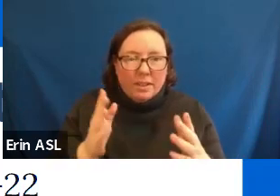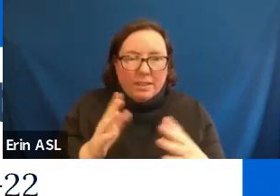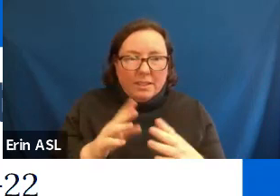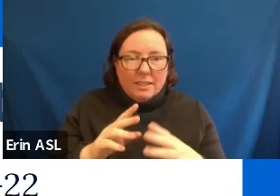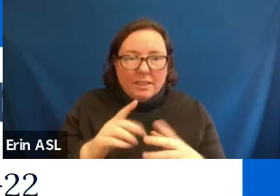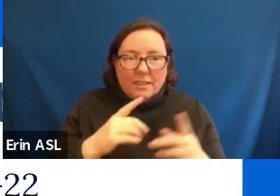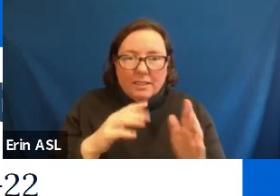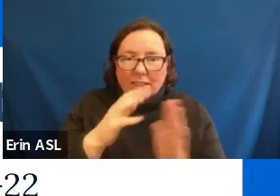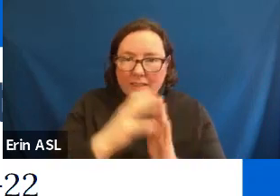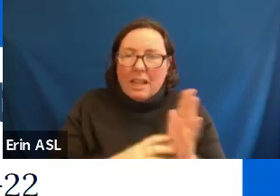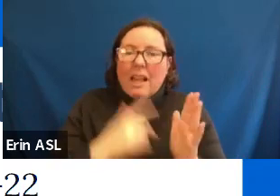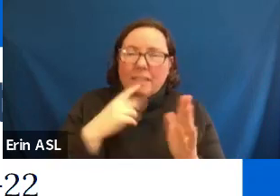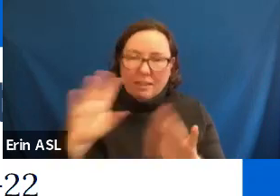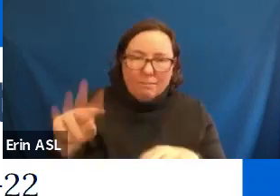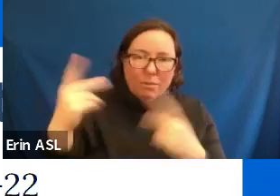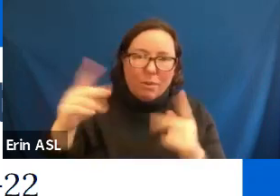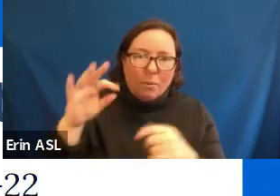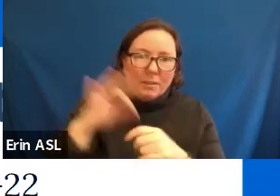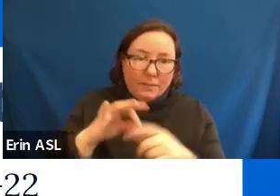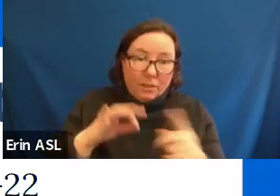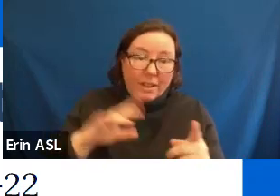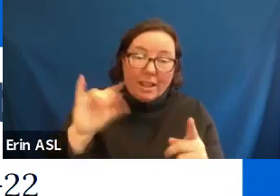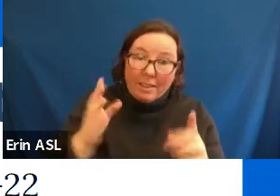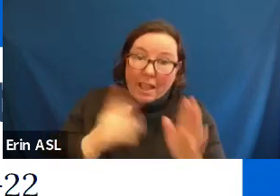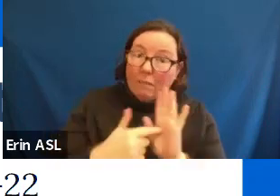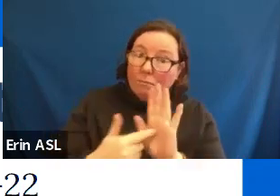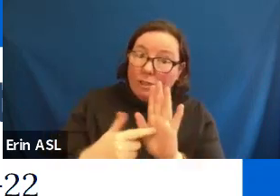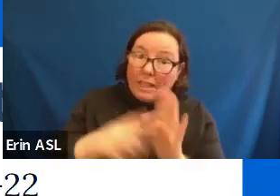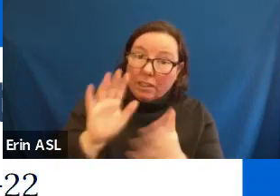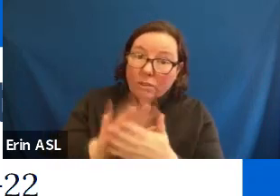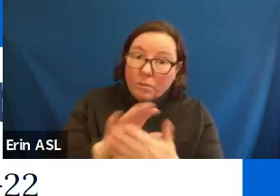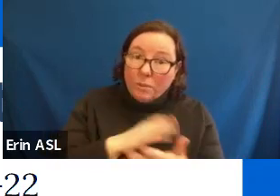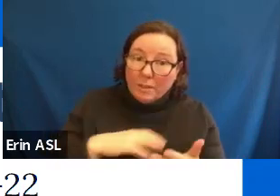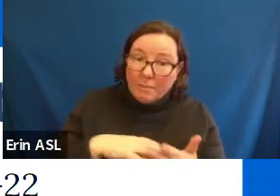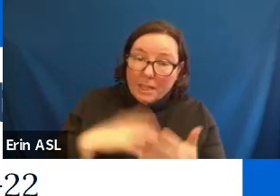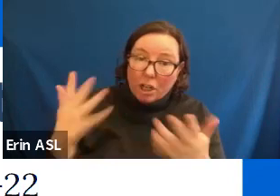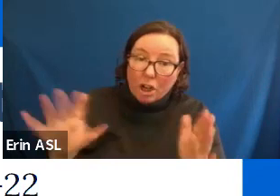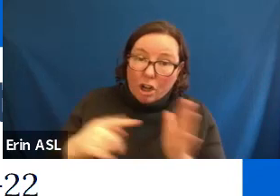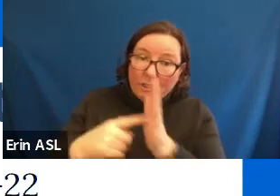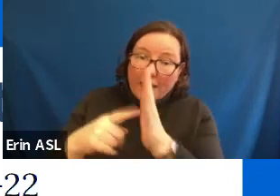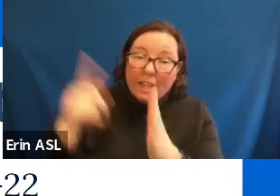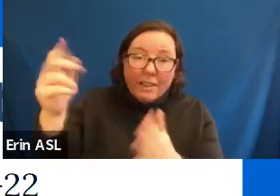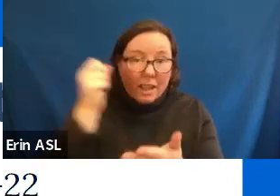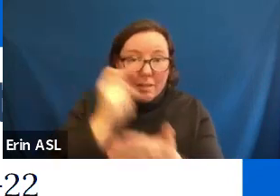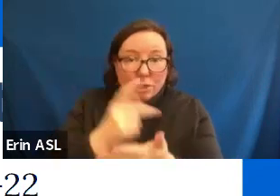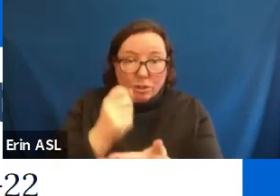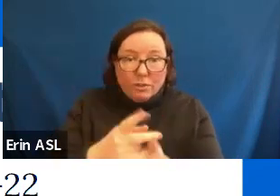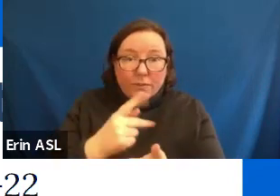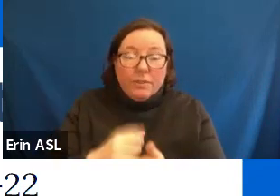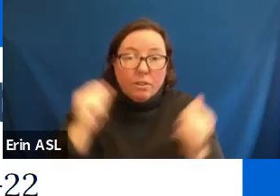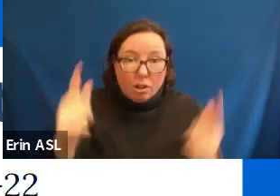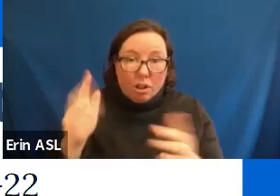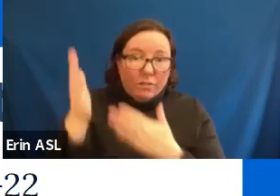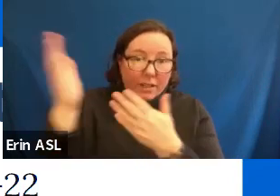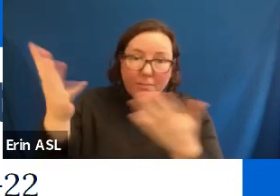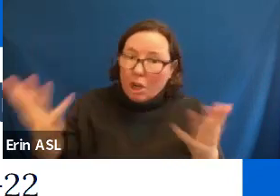just want to be clear that this was presented to the school committee and the school committee approved all of these recommendations. So these